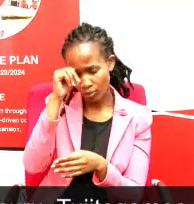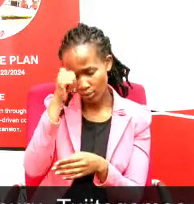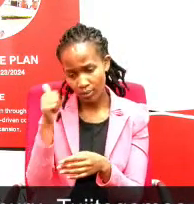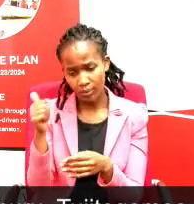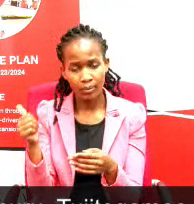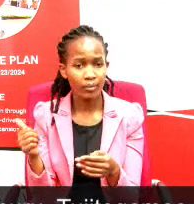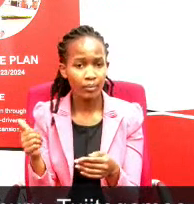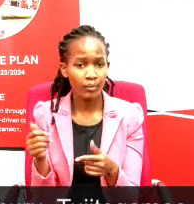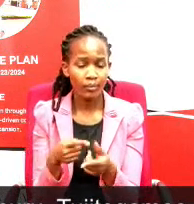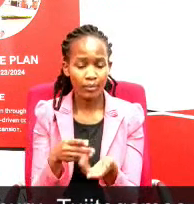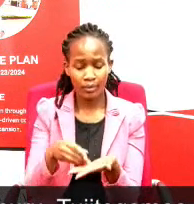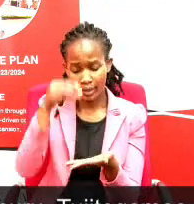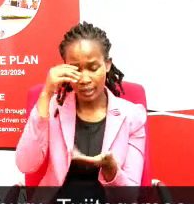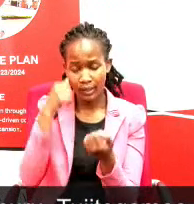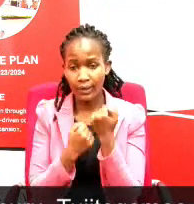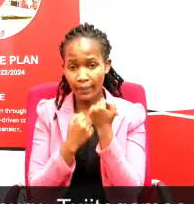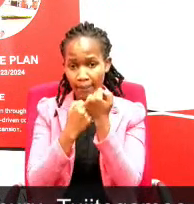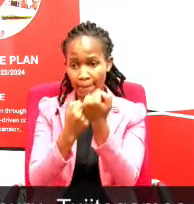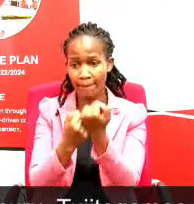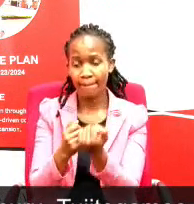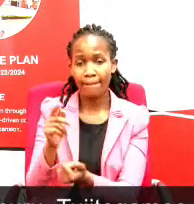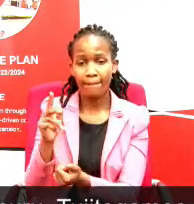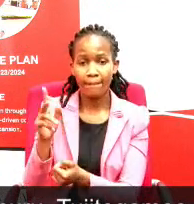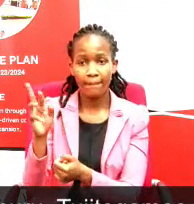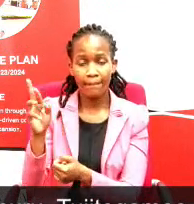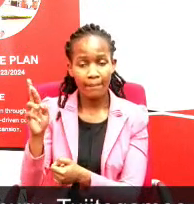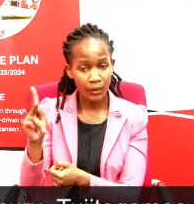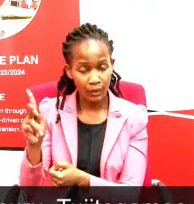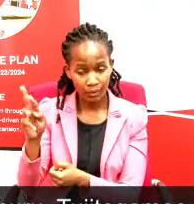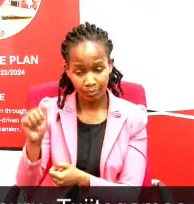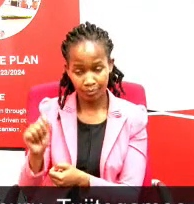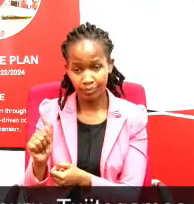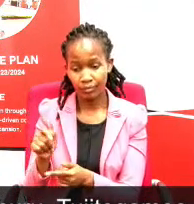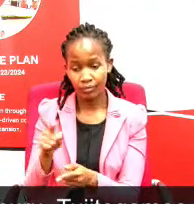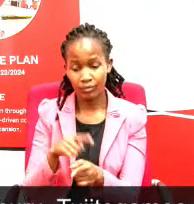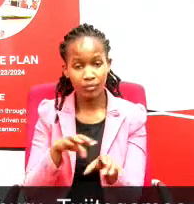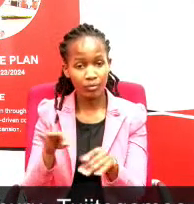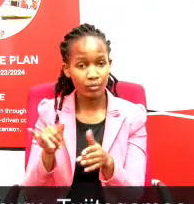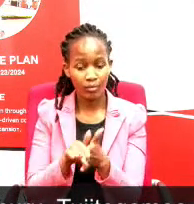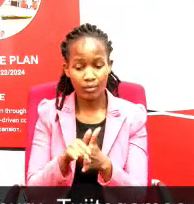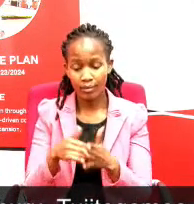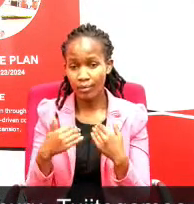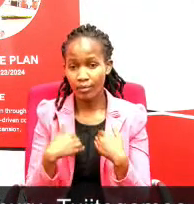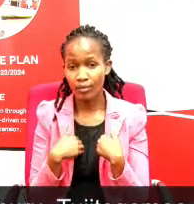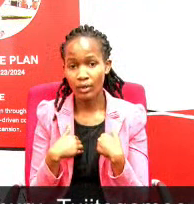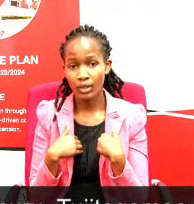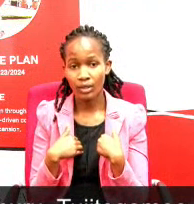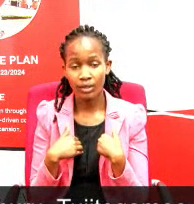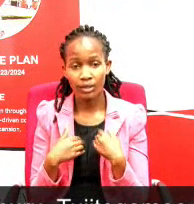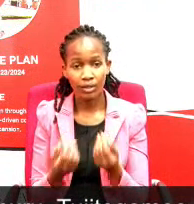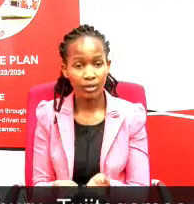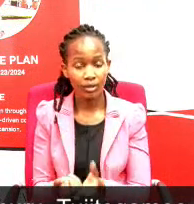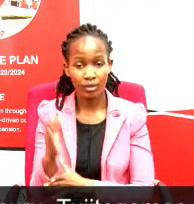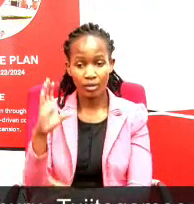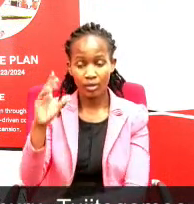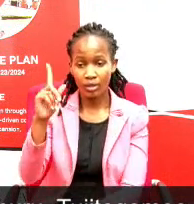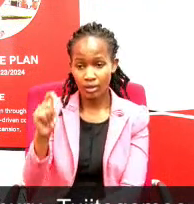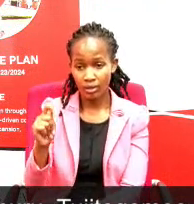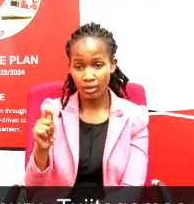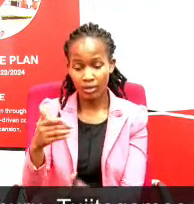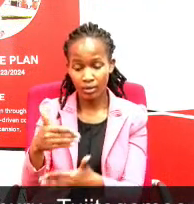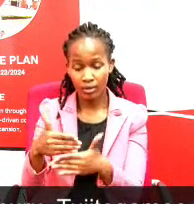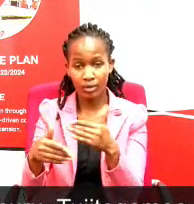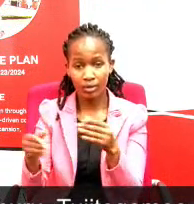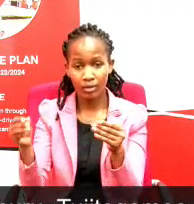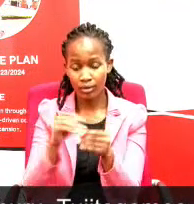and machine learning to support revenue mobilization. As we do this, we shall upgrade existing ICT infrastructure to